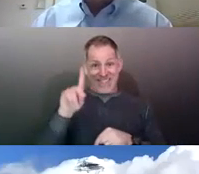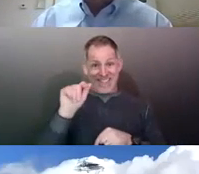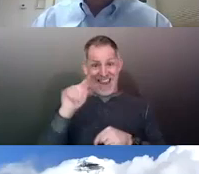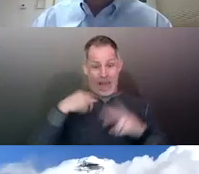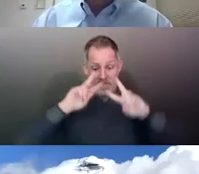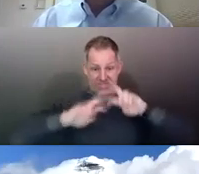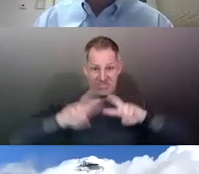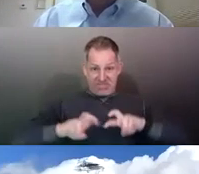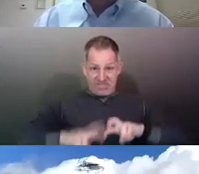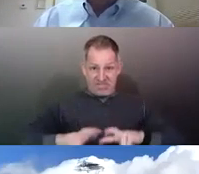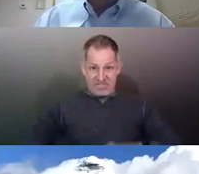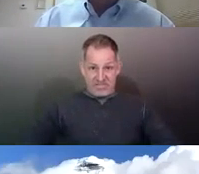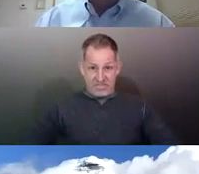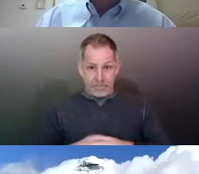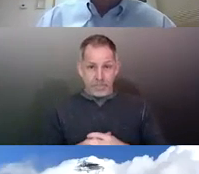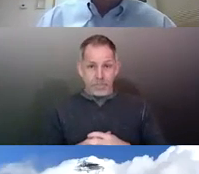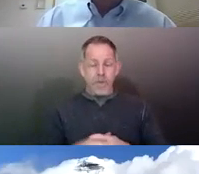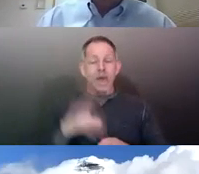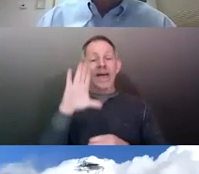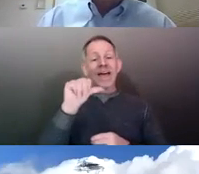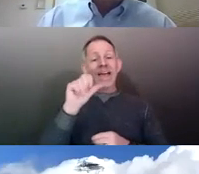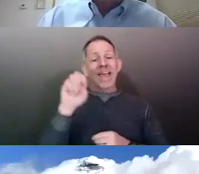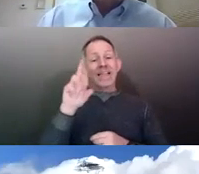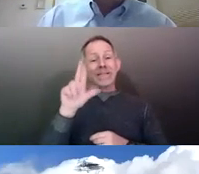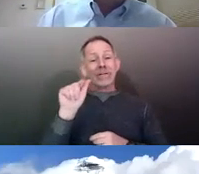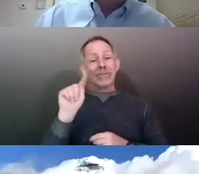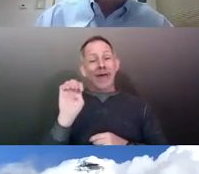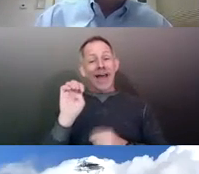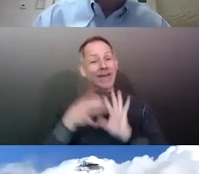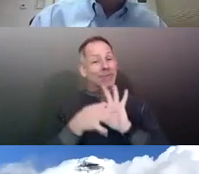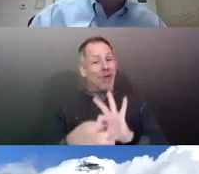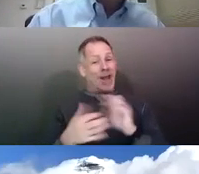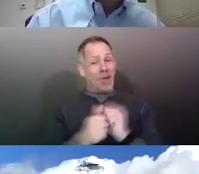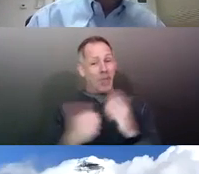rates, both in terms of their absolute level and their